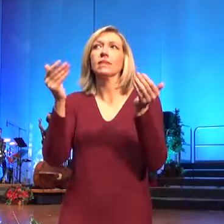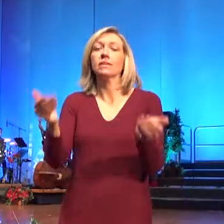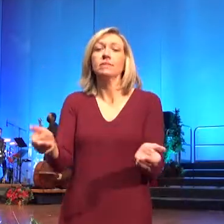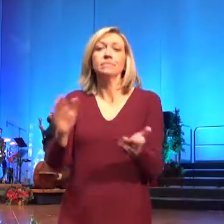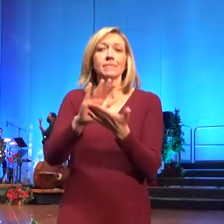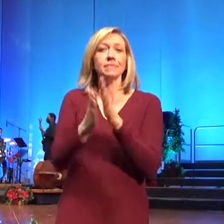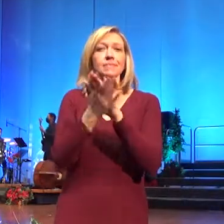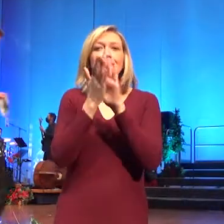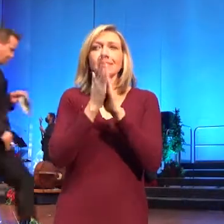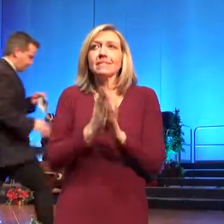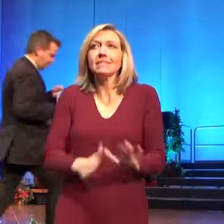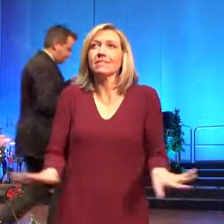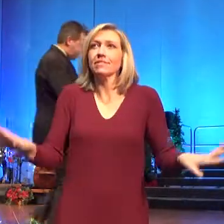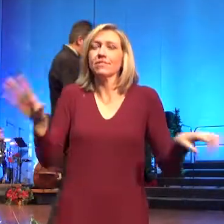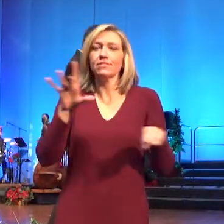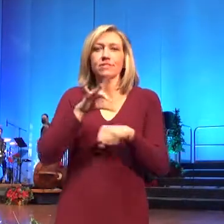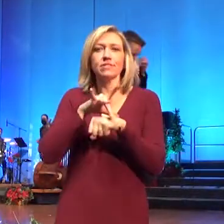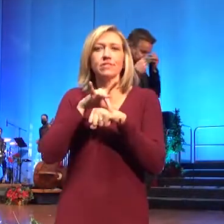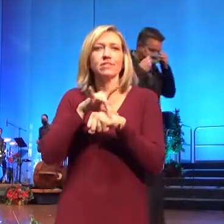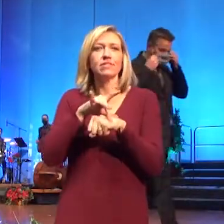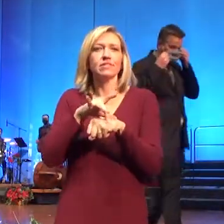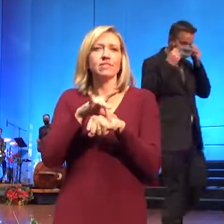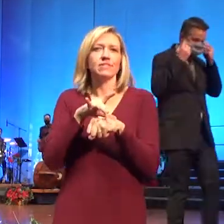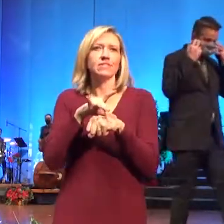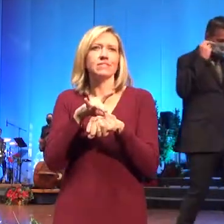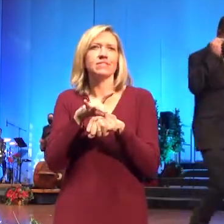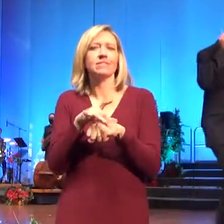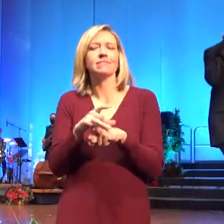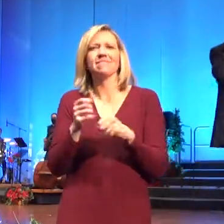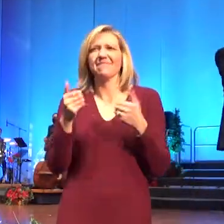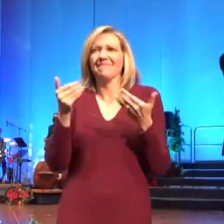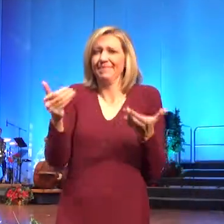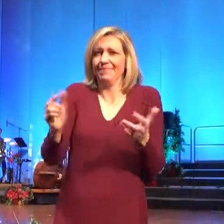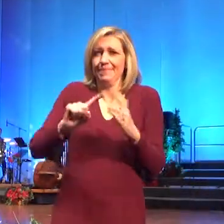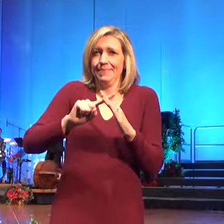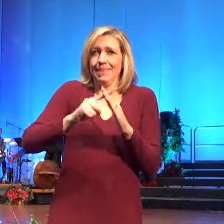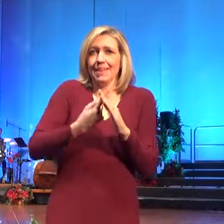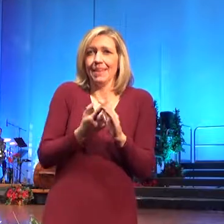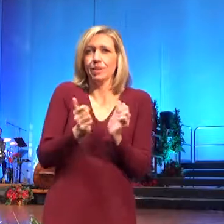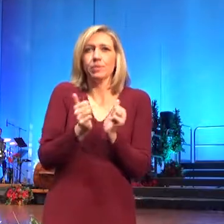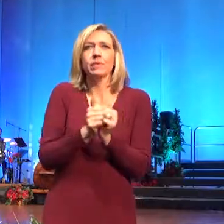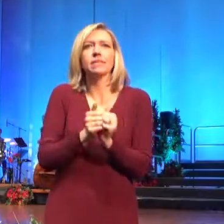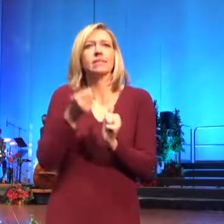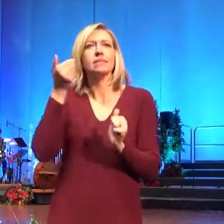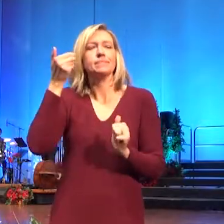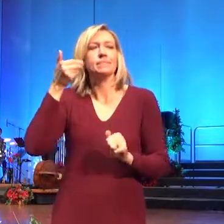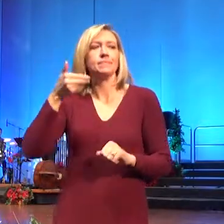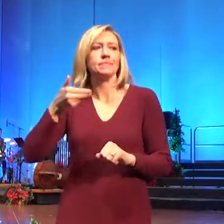Let there be peace on earth, and let it begin.